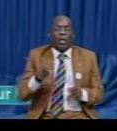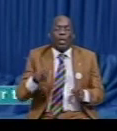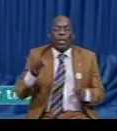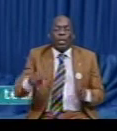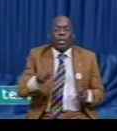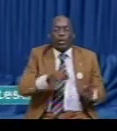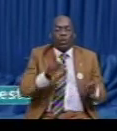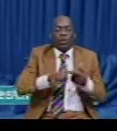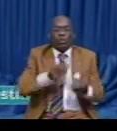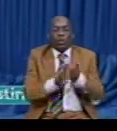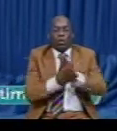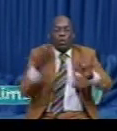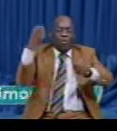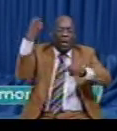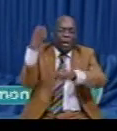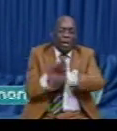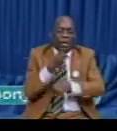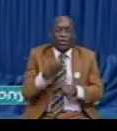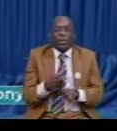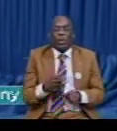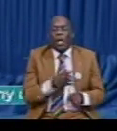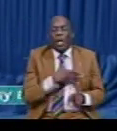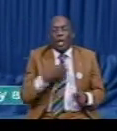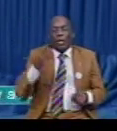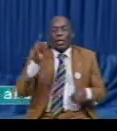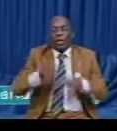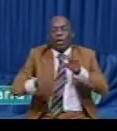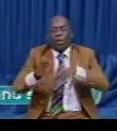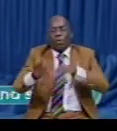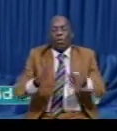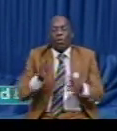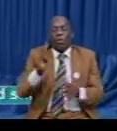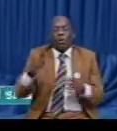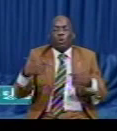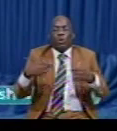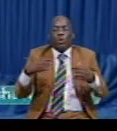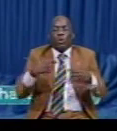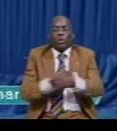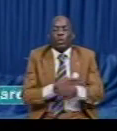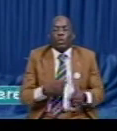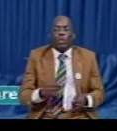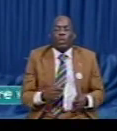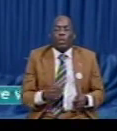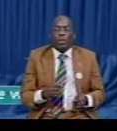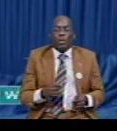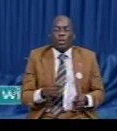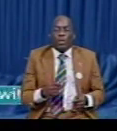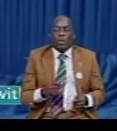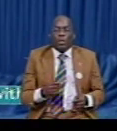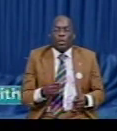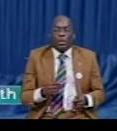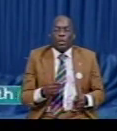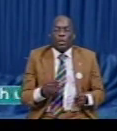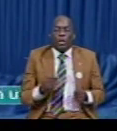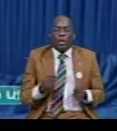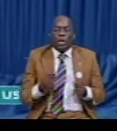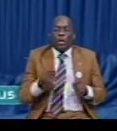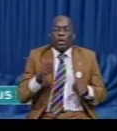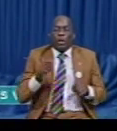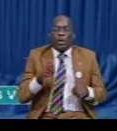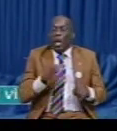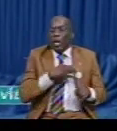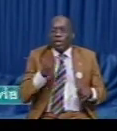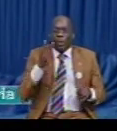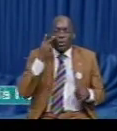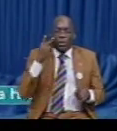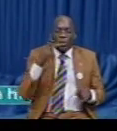with walking. And there was a particular day I woke up in the morning. I thank God I didn't have lectures that day. I just discovered that my left leg could